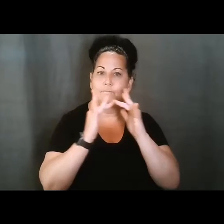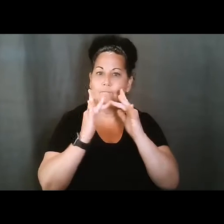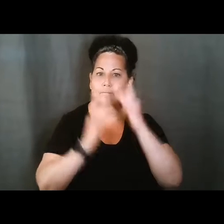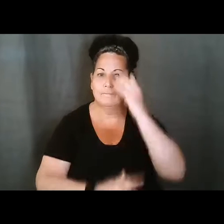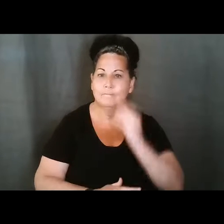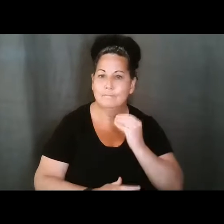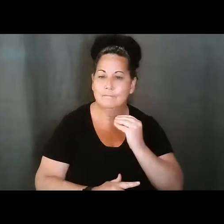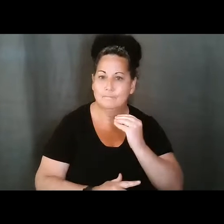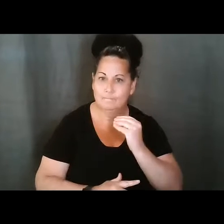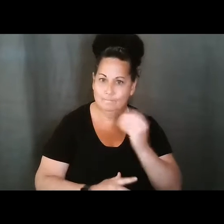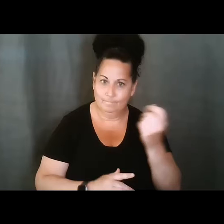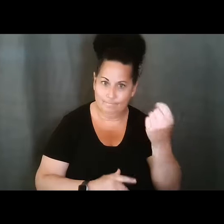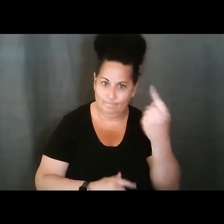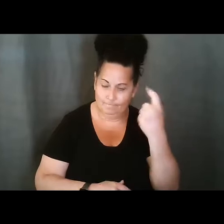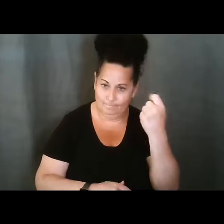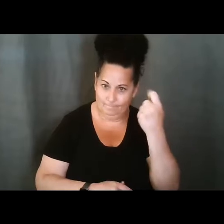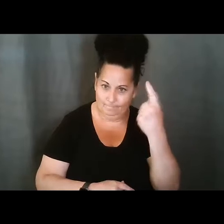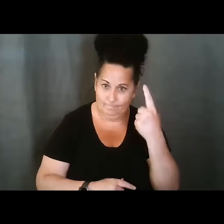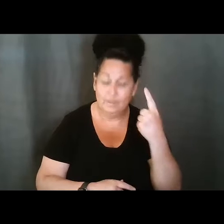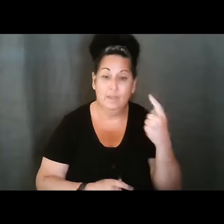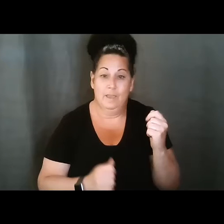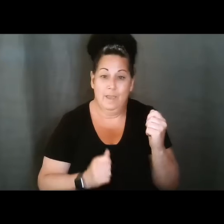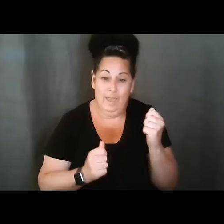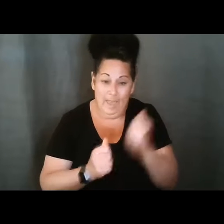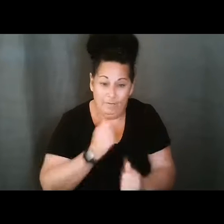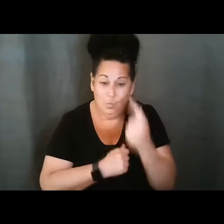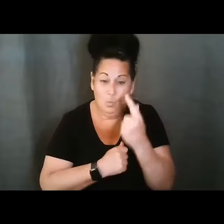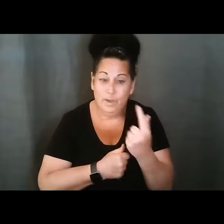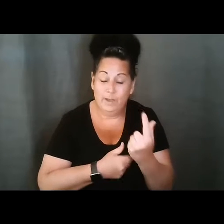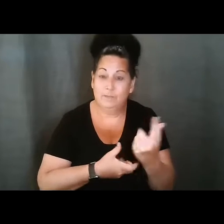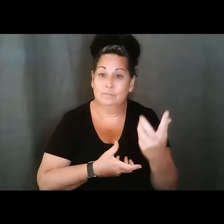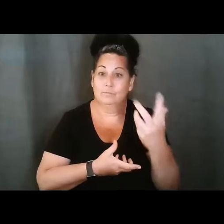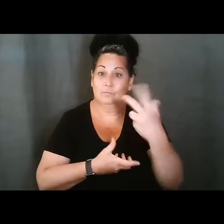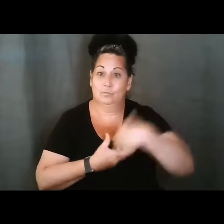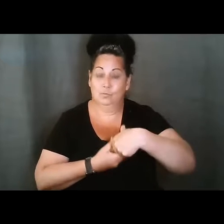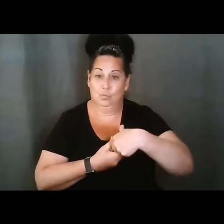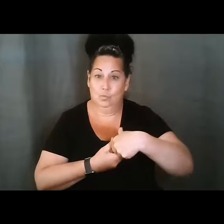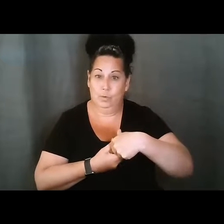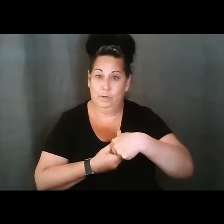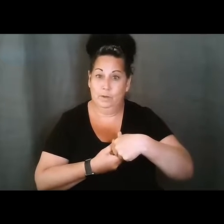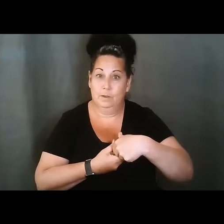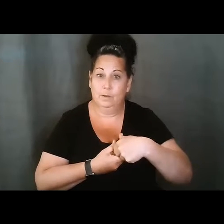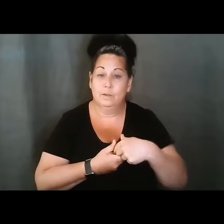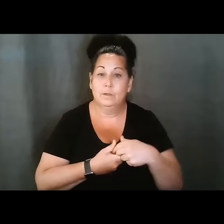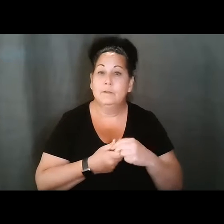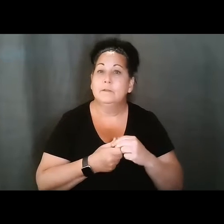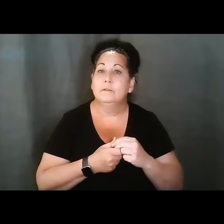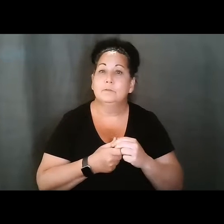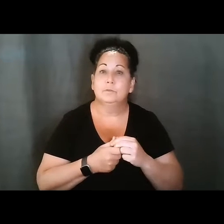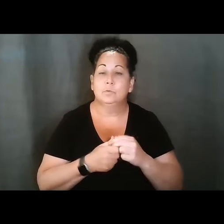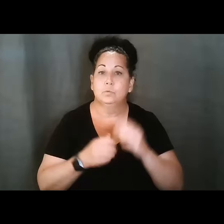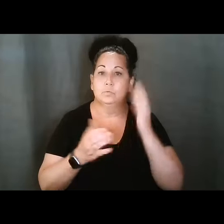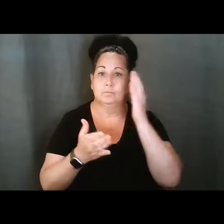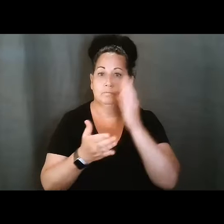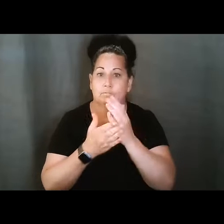housekeeping tips. All attendees have been muted by default to minimize all distractions